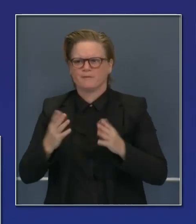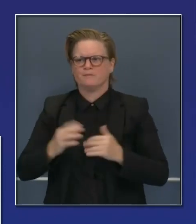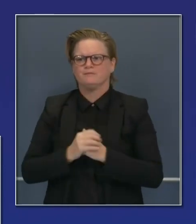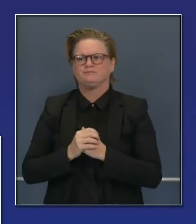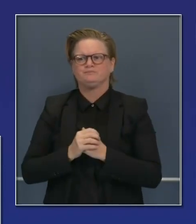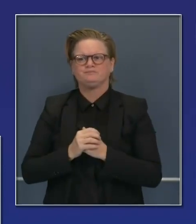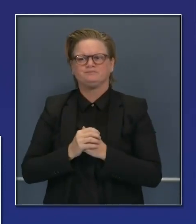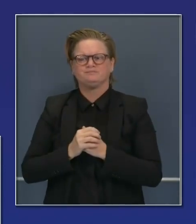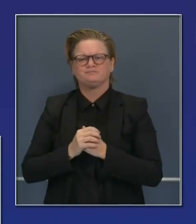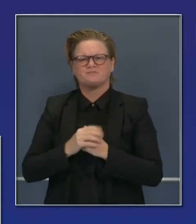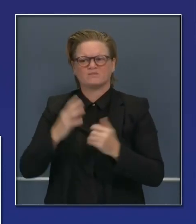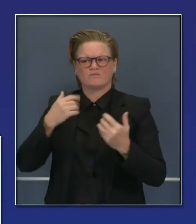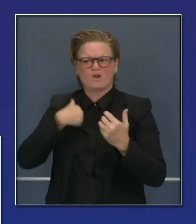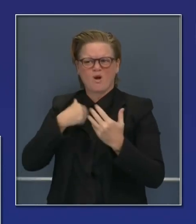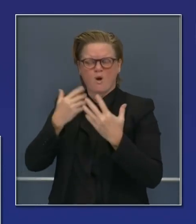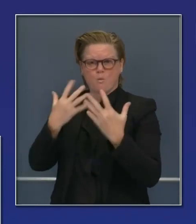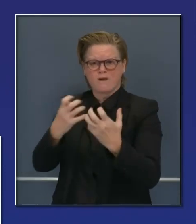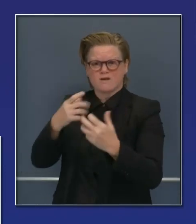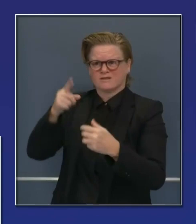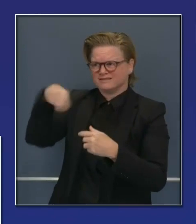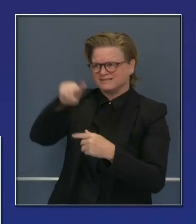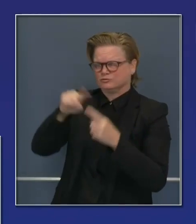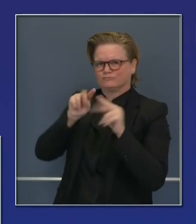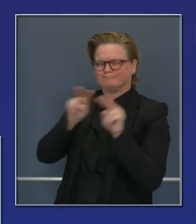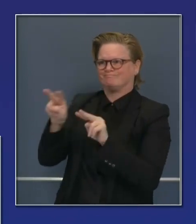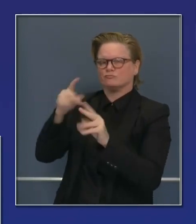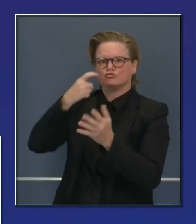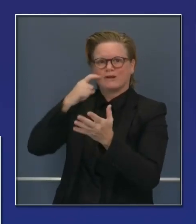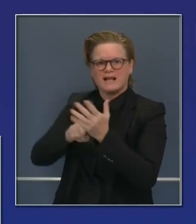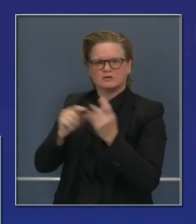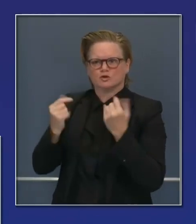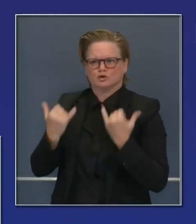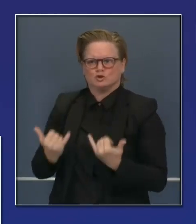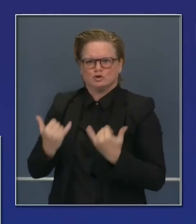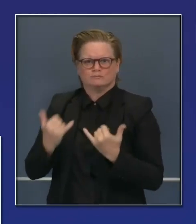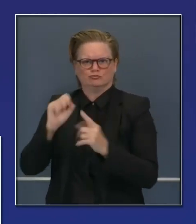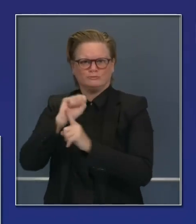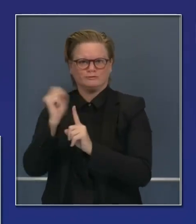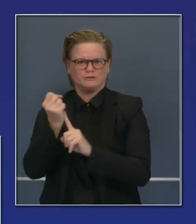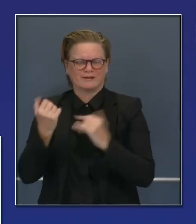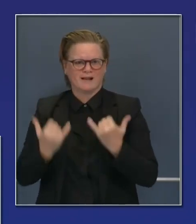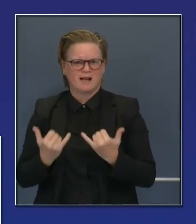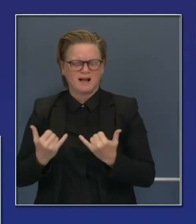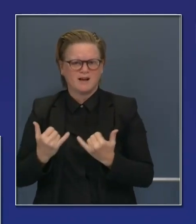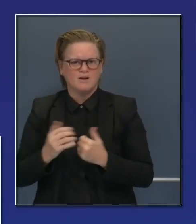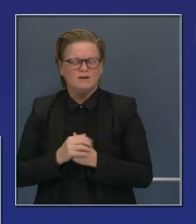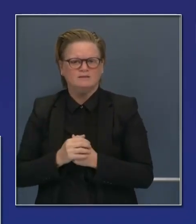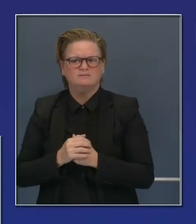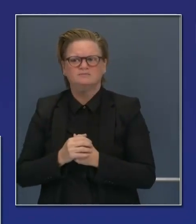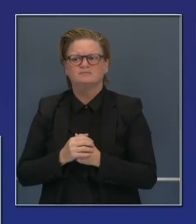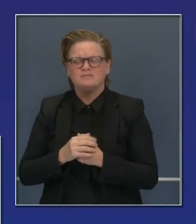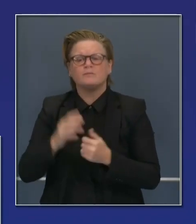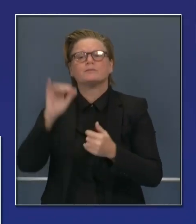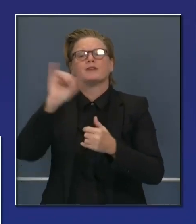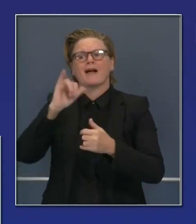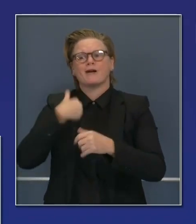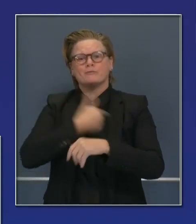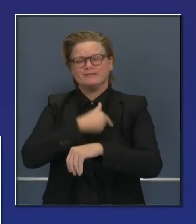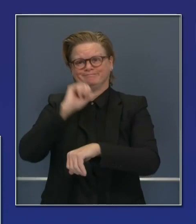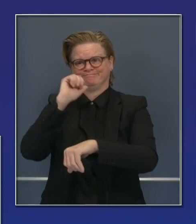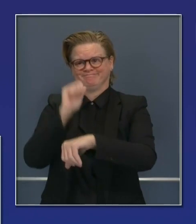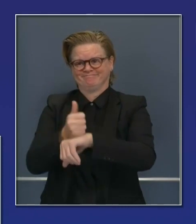moment that the state of California is in. We're also establishing a framework where all non-essential travel is as